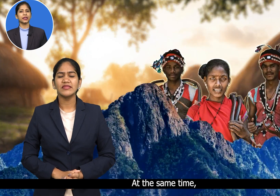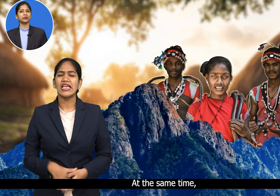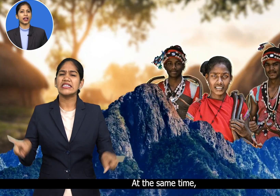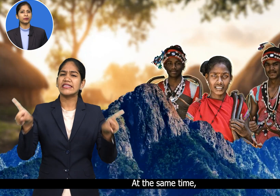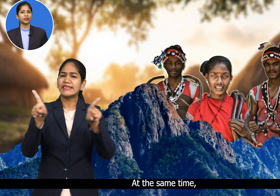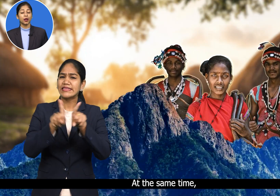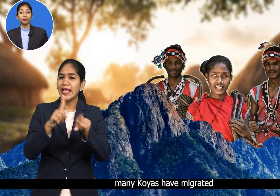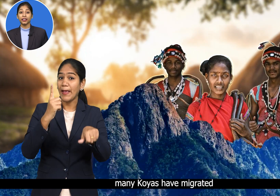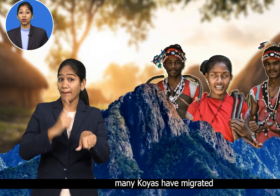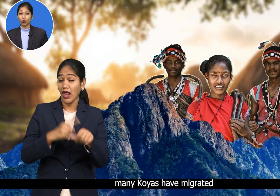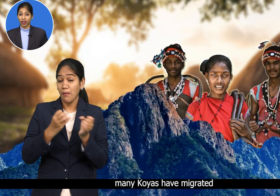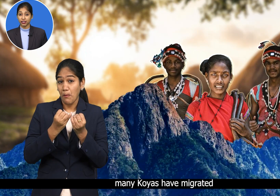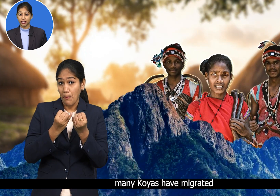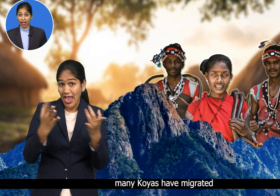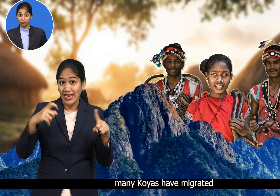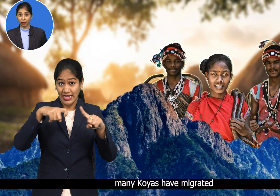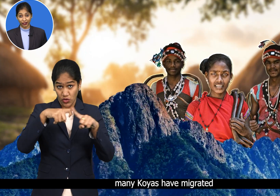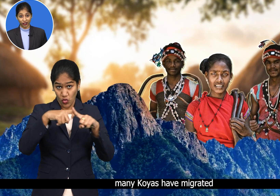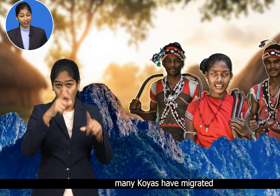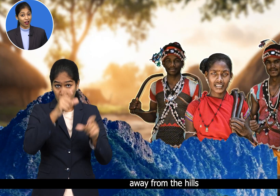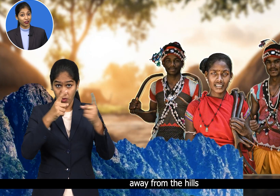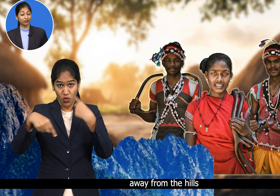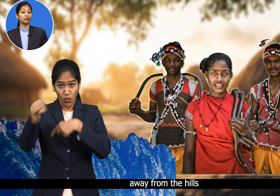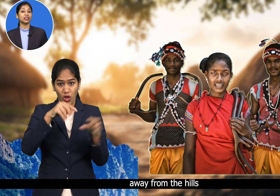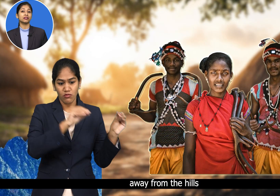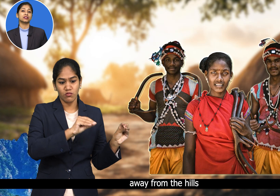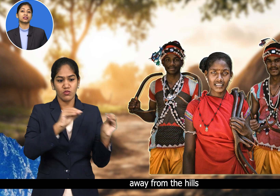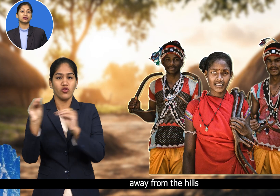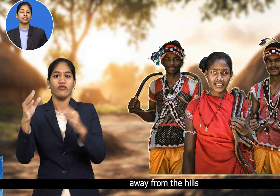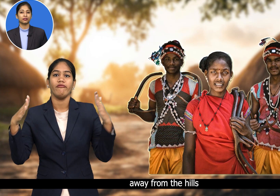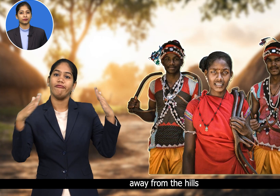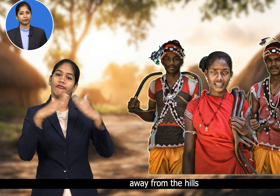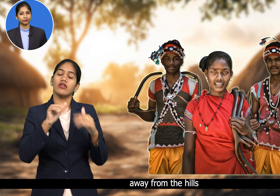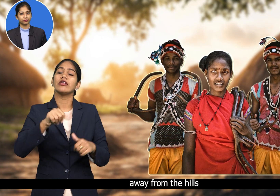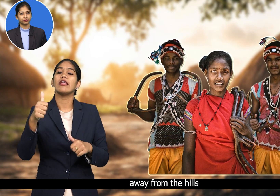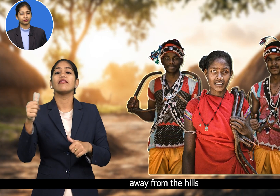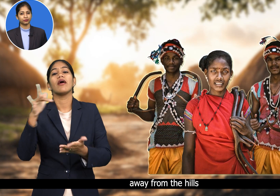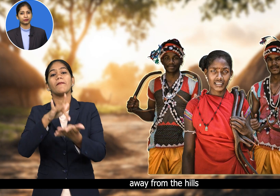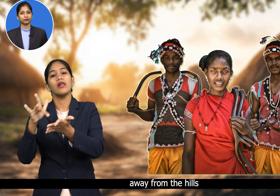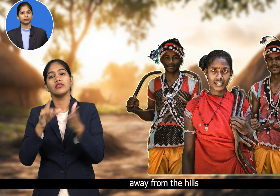At the same time, many Koyas have migrated away from the hills